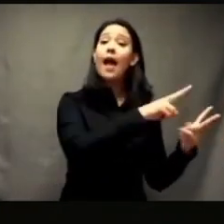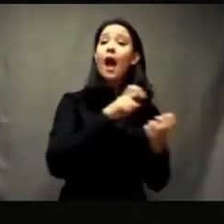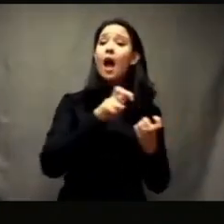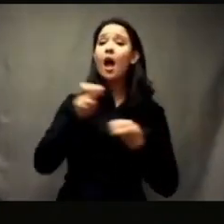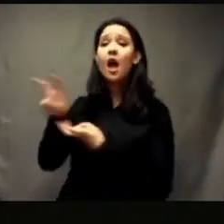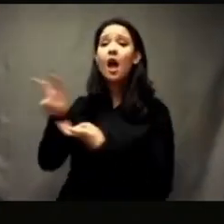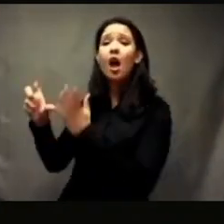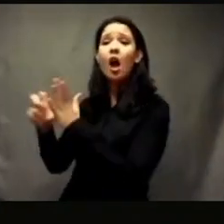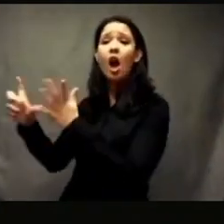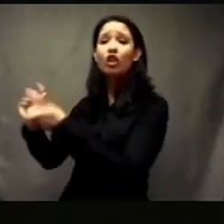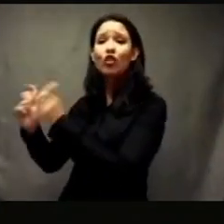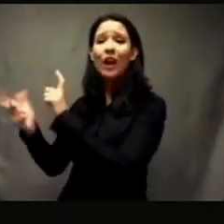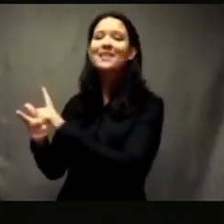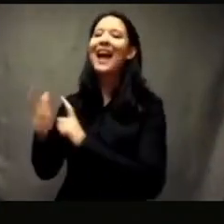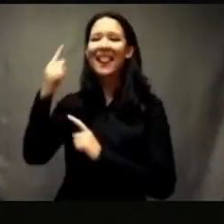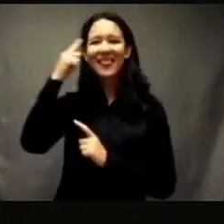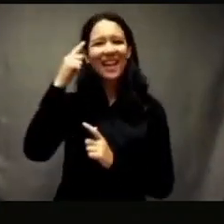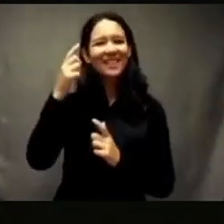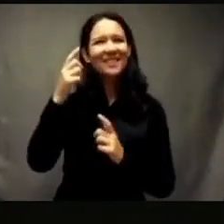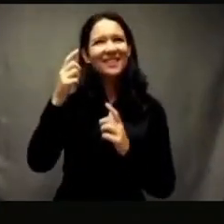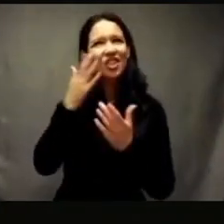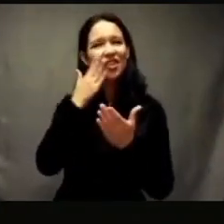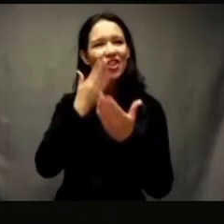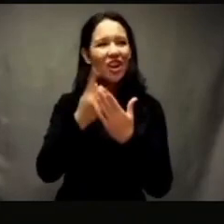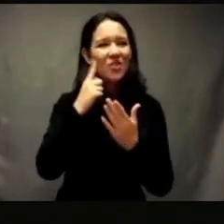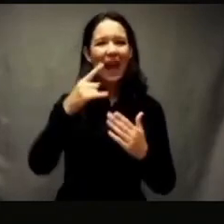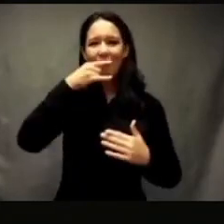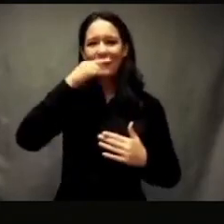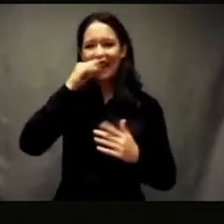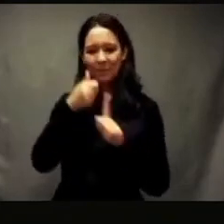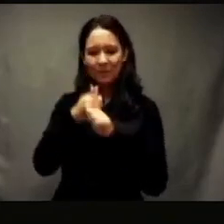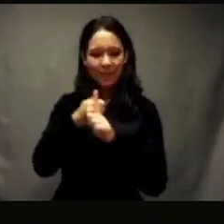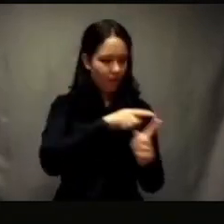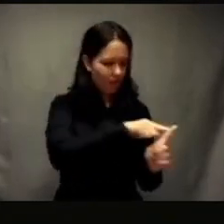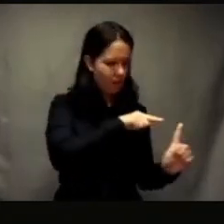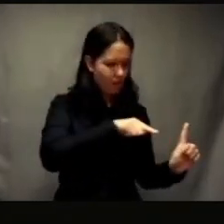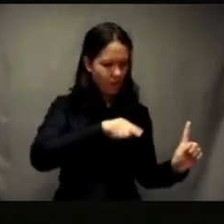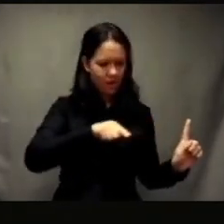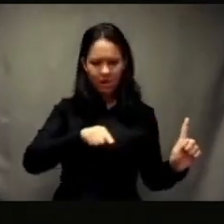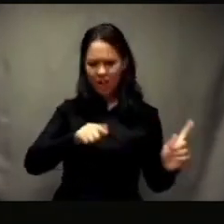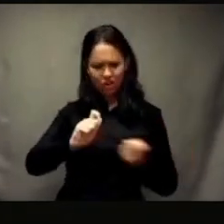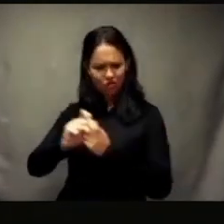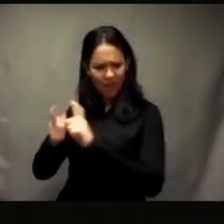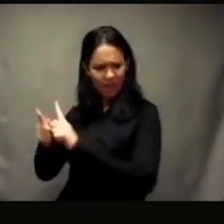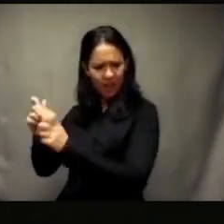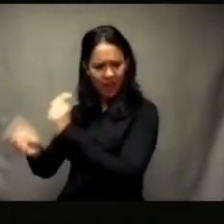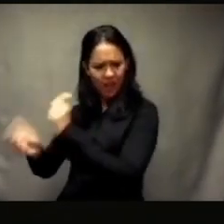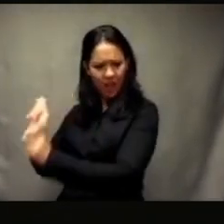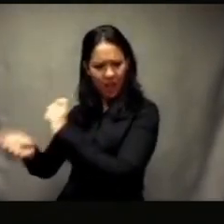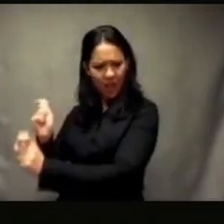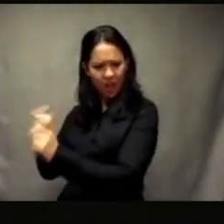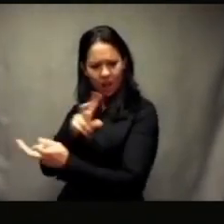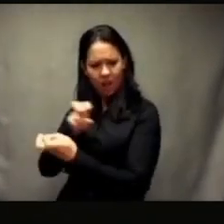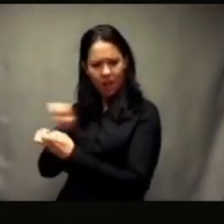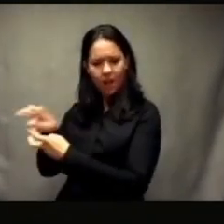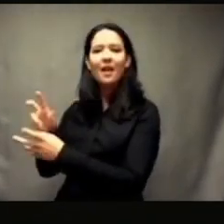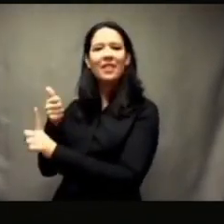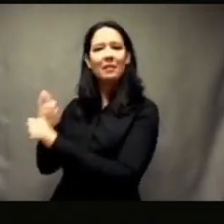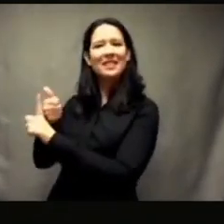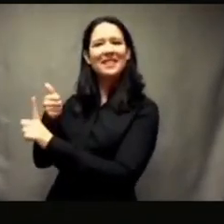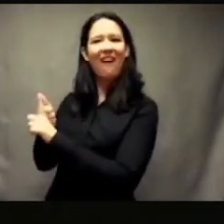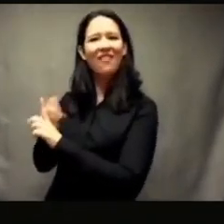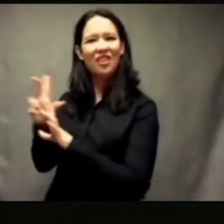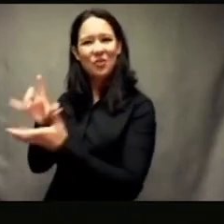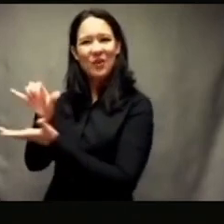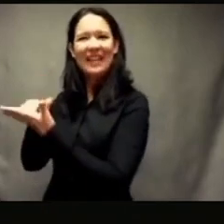the kids do it themselves. I know that's not the perfect answer, because there's many opportunities where we would want to import things and have them